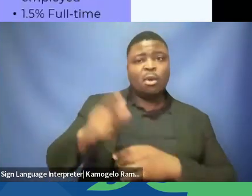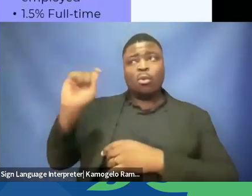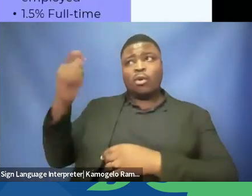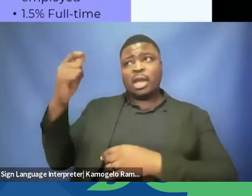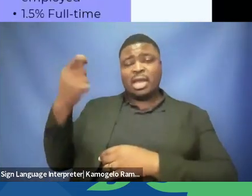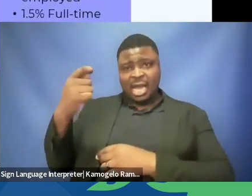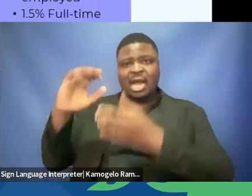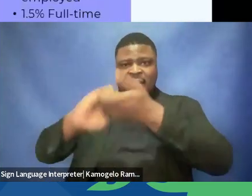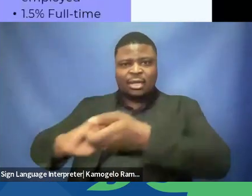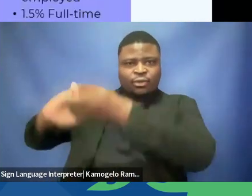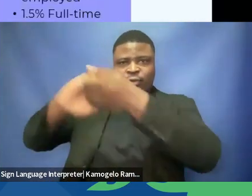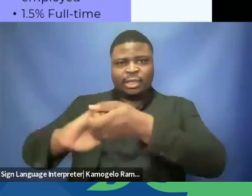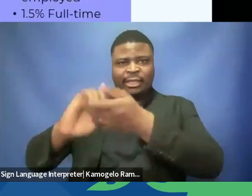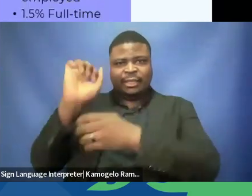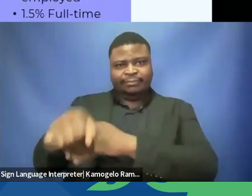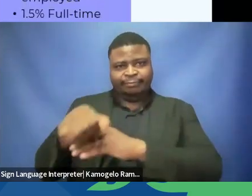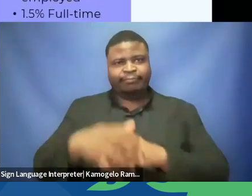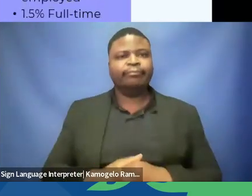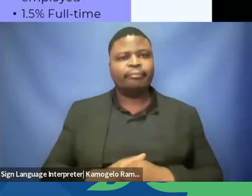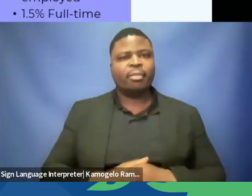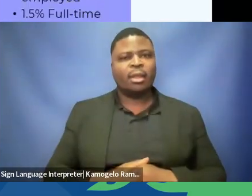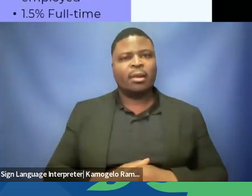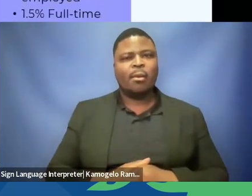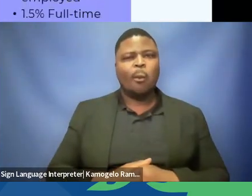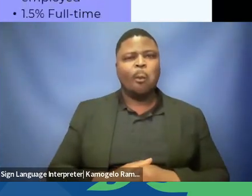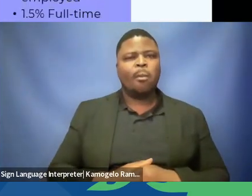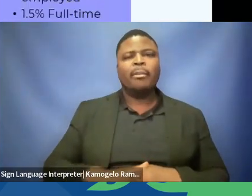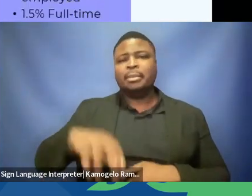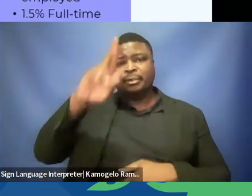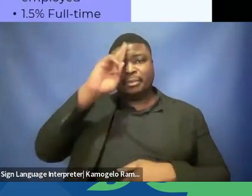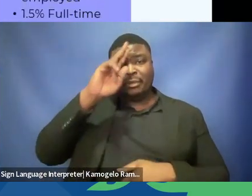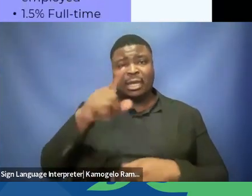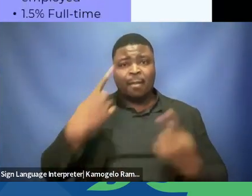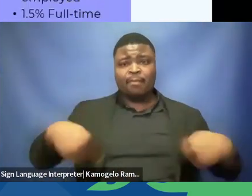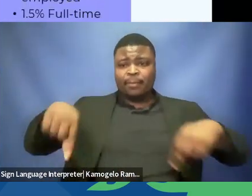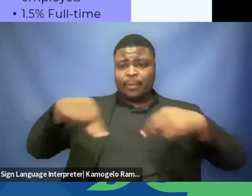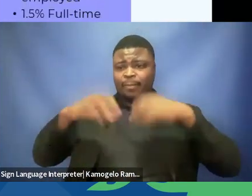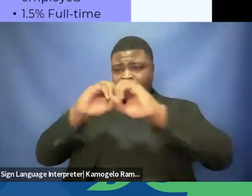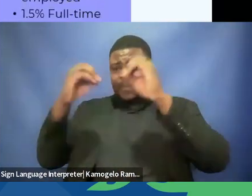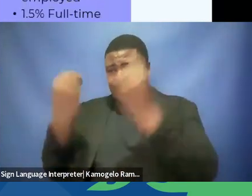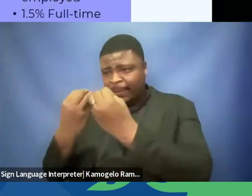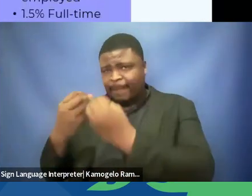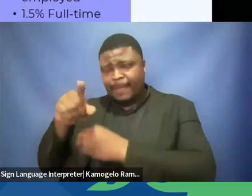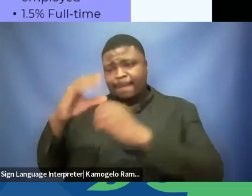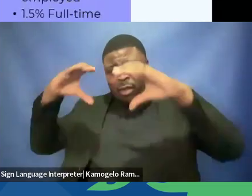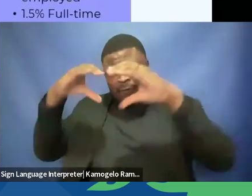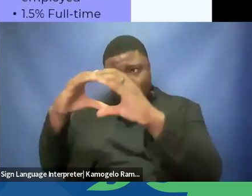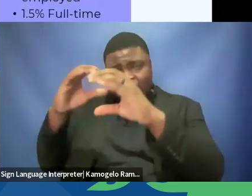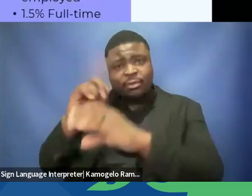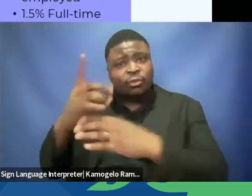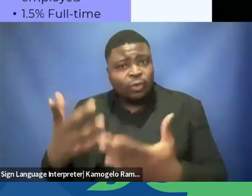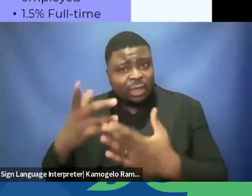sexualized drug use. In a bit of what MEWA does, as Yolan has said, it stands for the